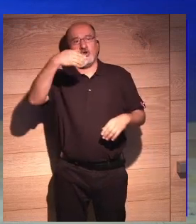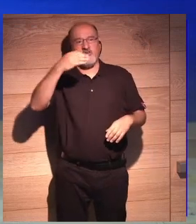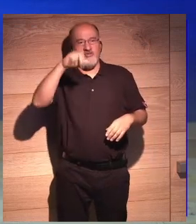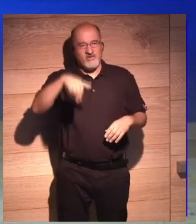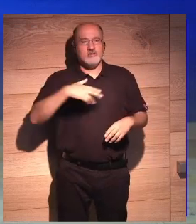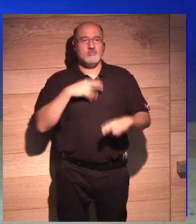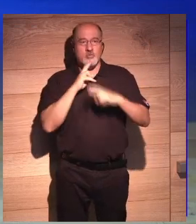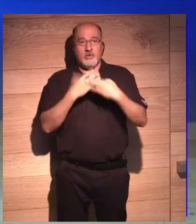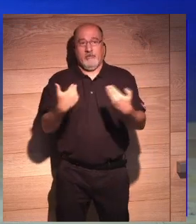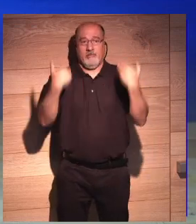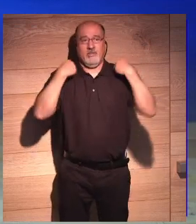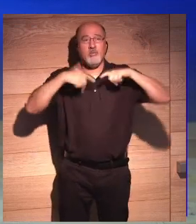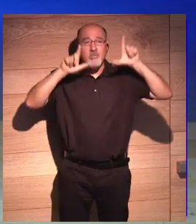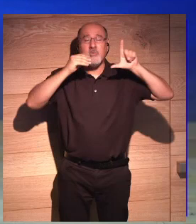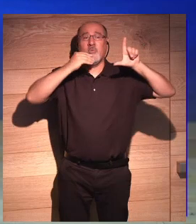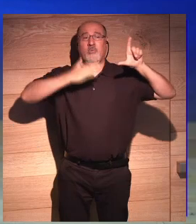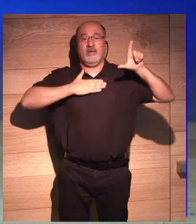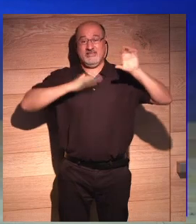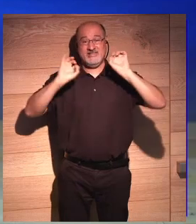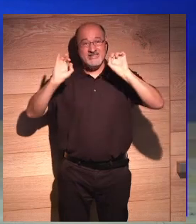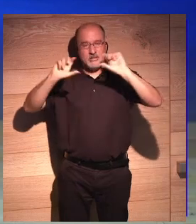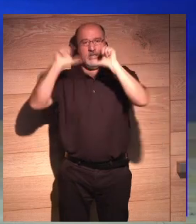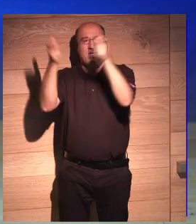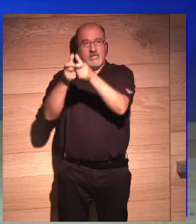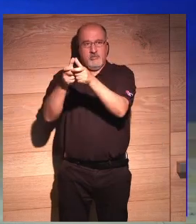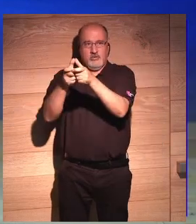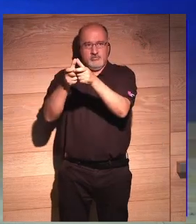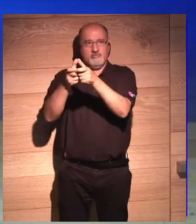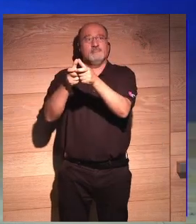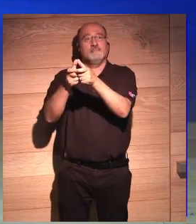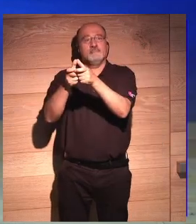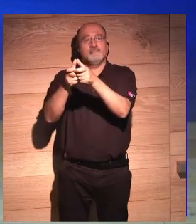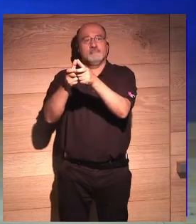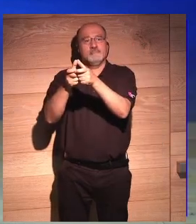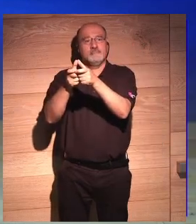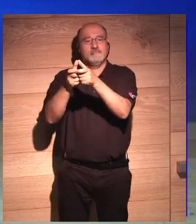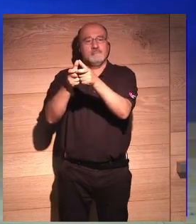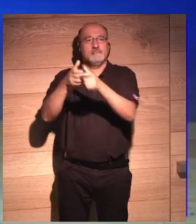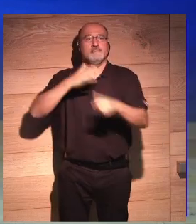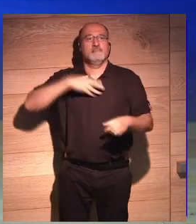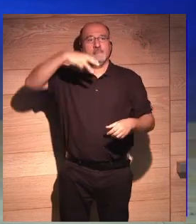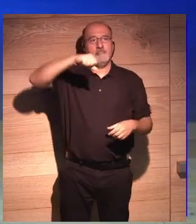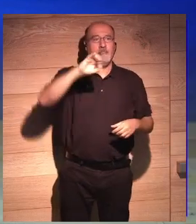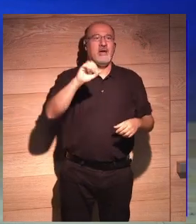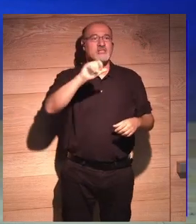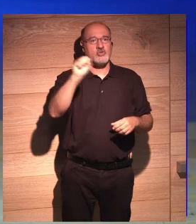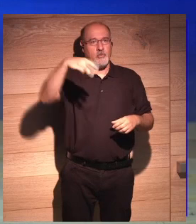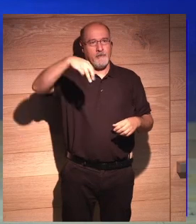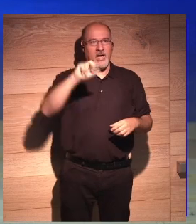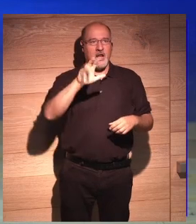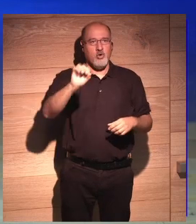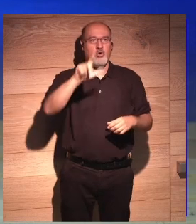representing the team that's predominantly based in London, Marshmallow Laser Feast, but we work